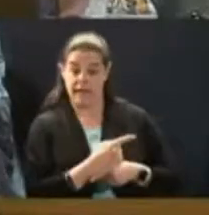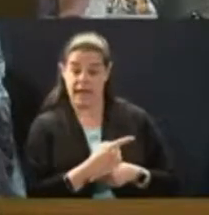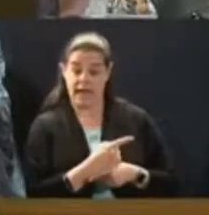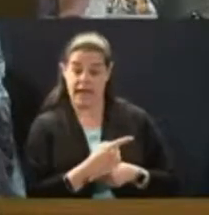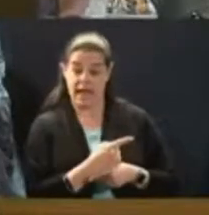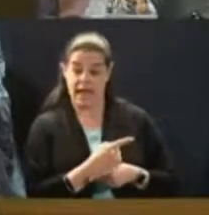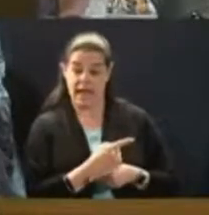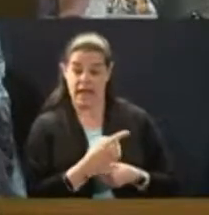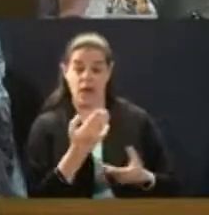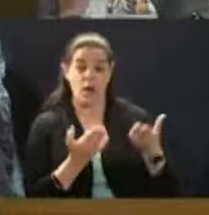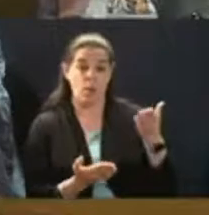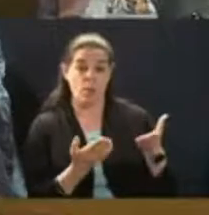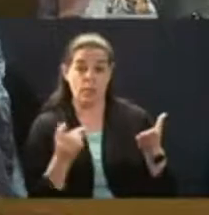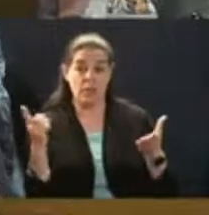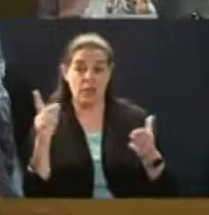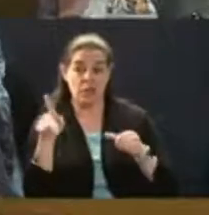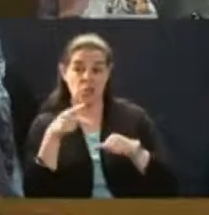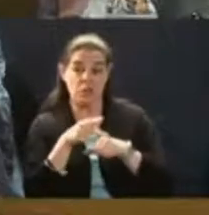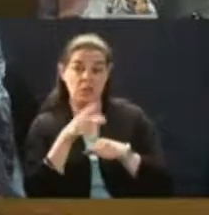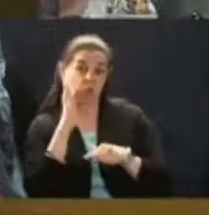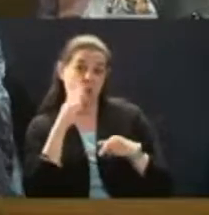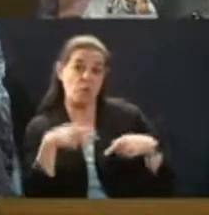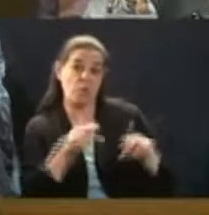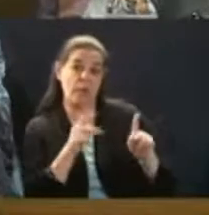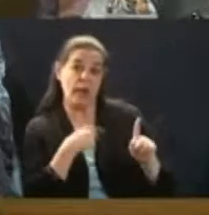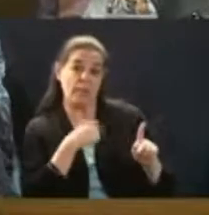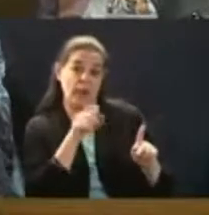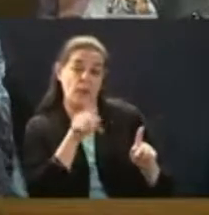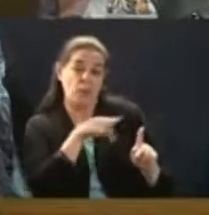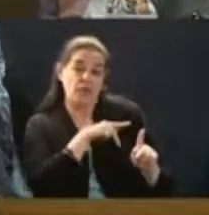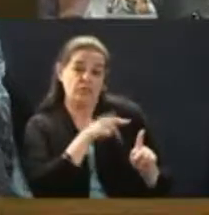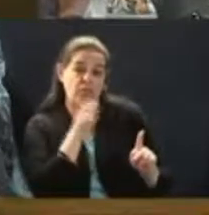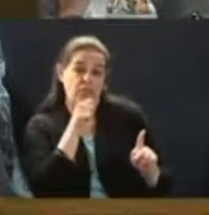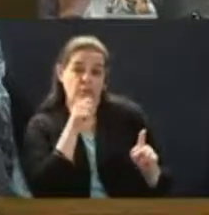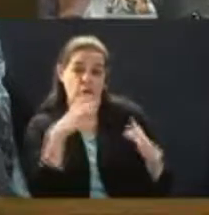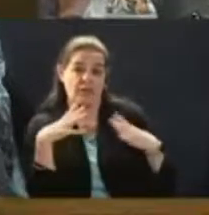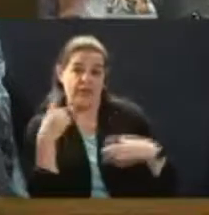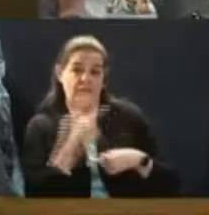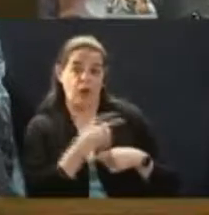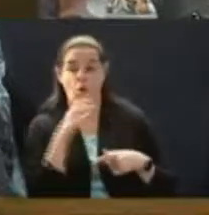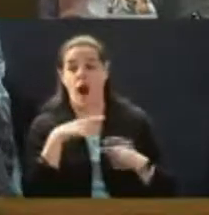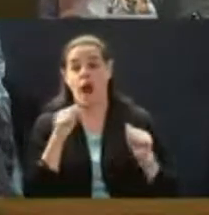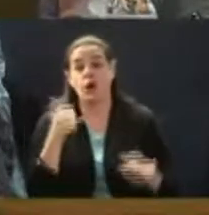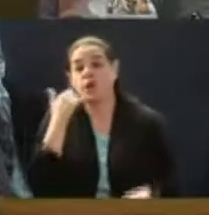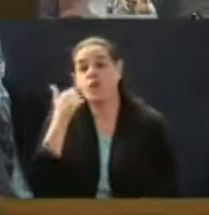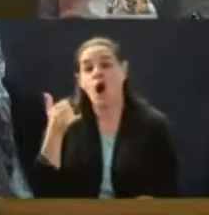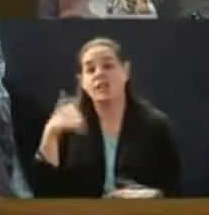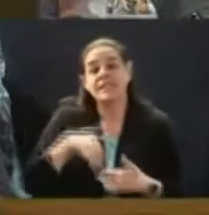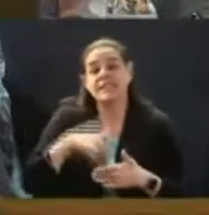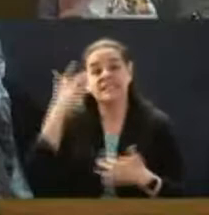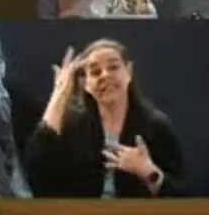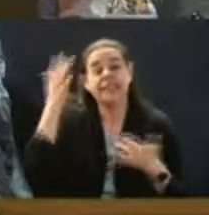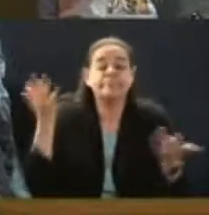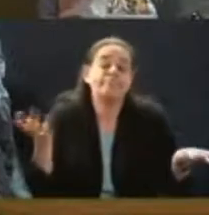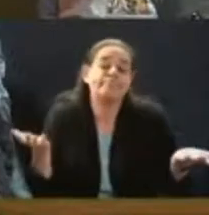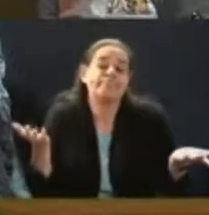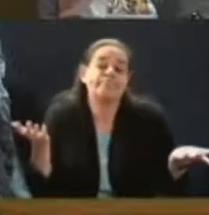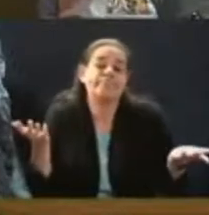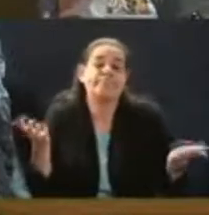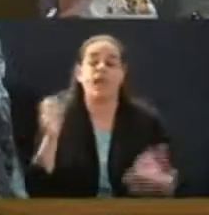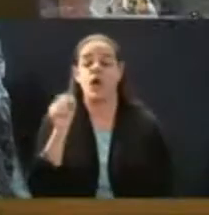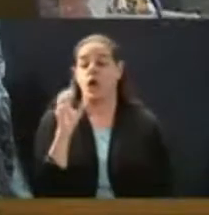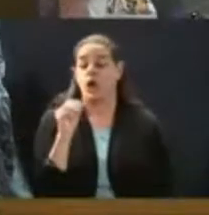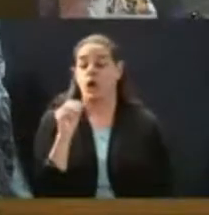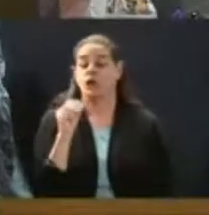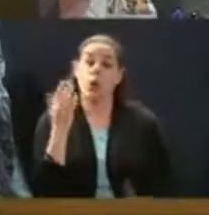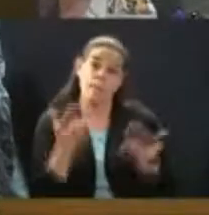chances are my principal would have granted me a personal leave day, or I could have just called in sick. So that might